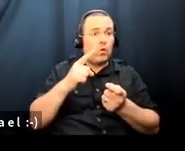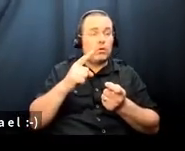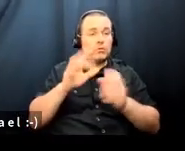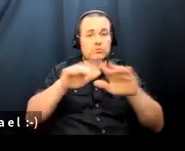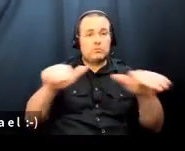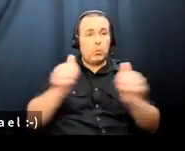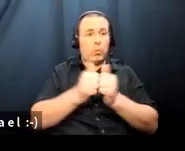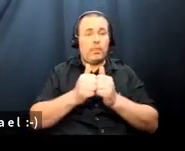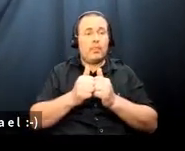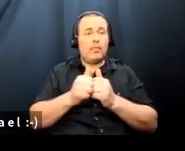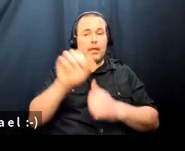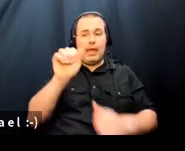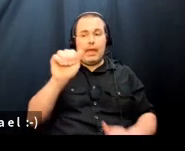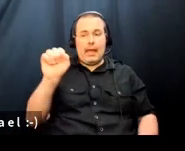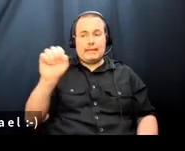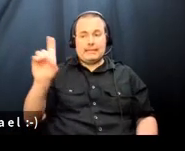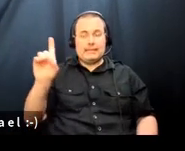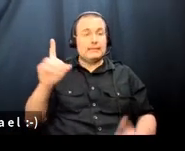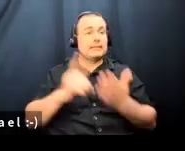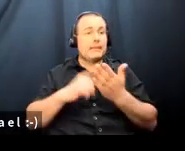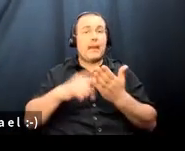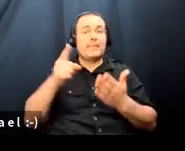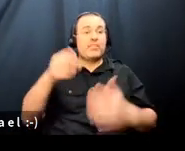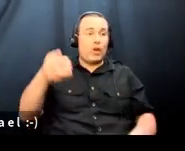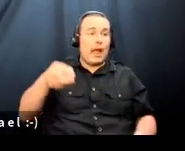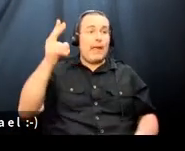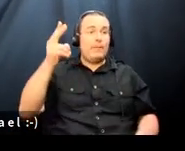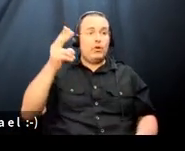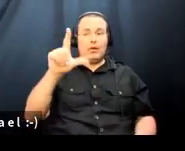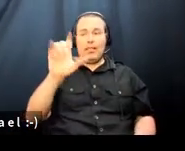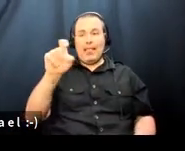disorders, sometimes they're hyperlexic. That means they can read